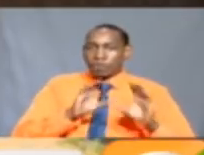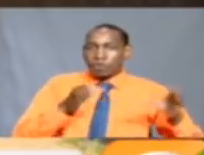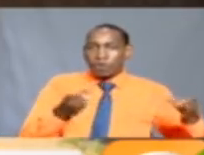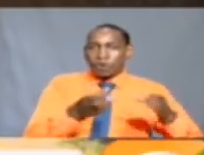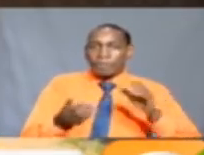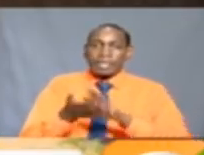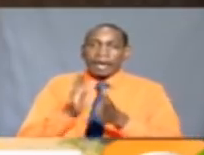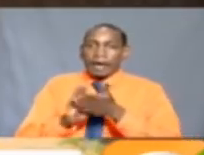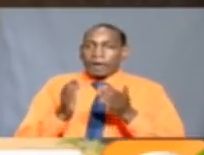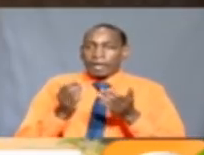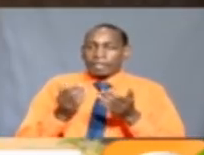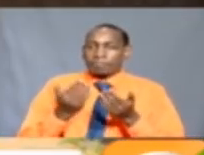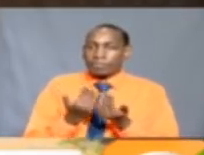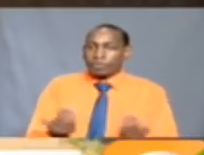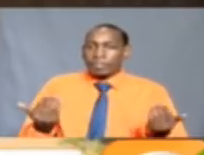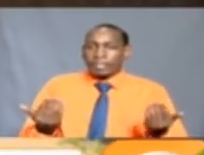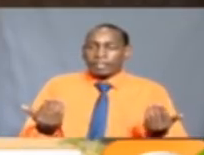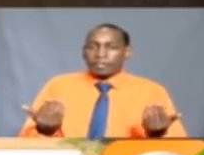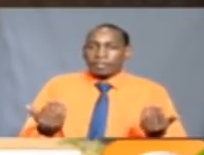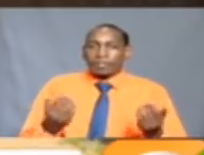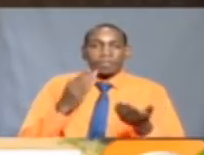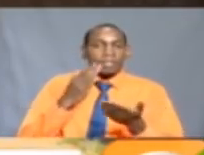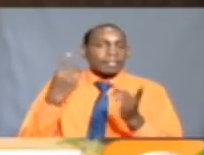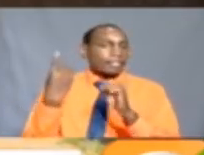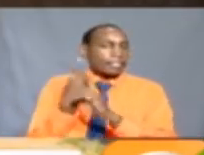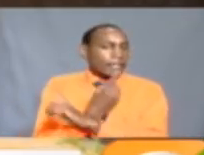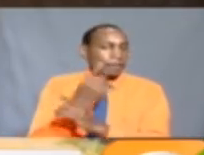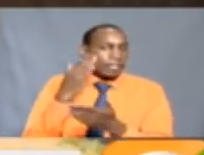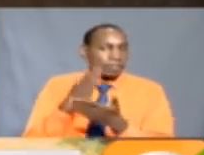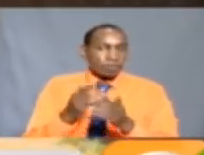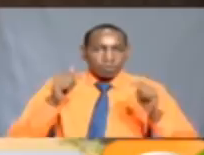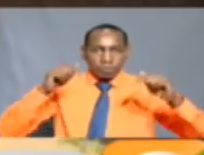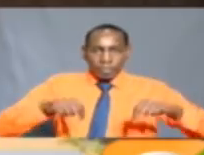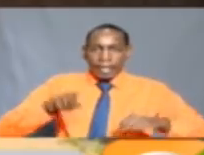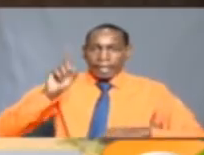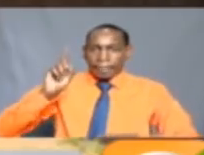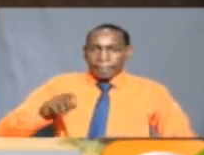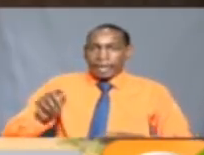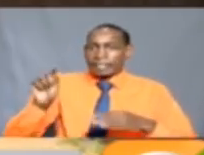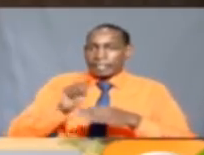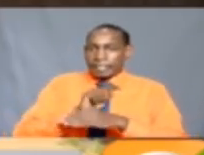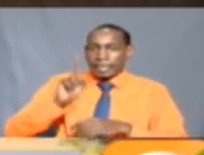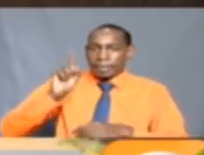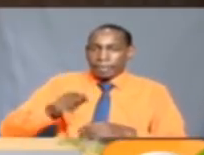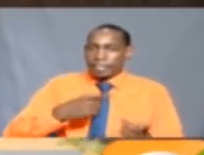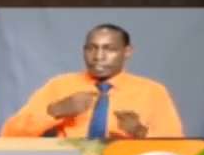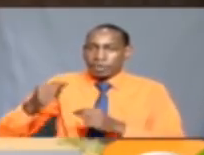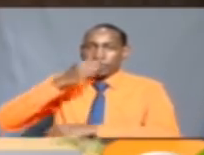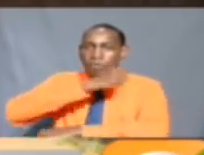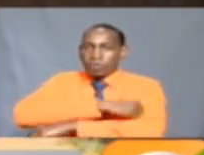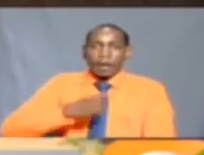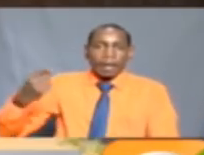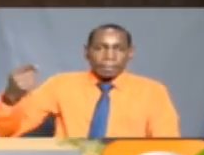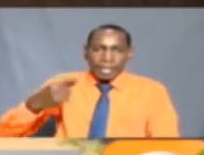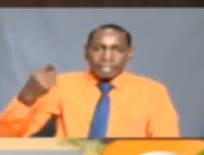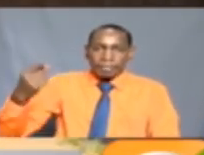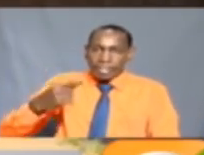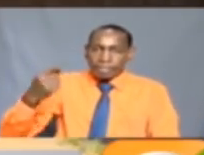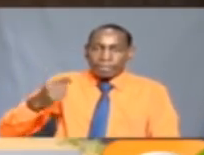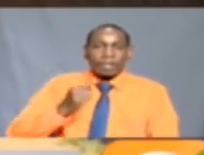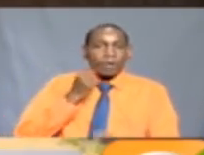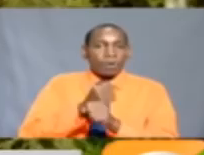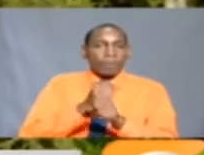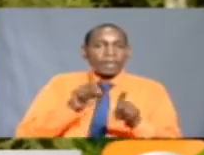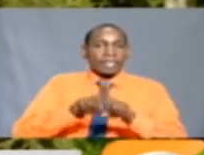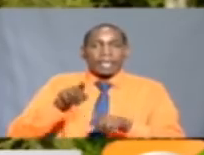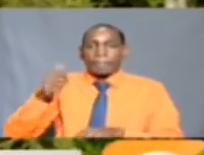hawana watoto. It is very different. Today you must train, you must go to school for those months. So it's a job like